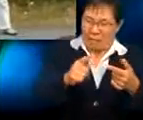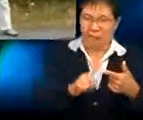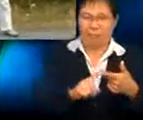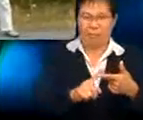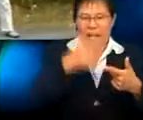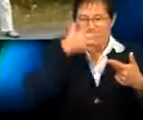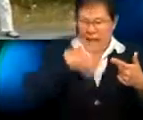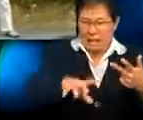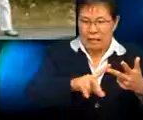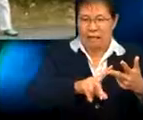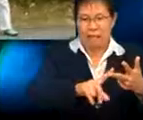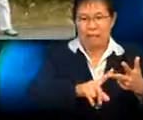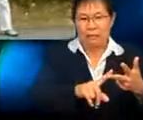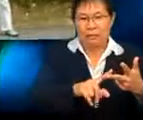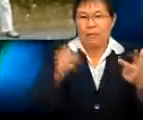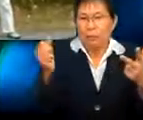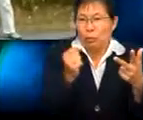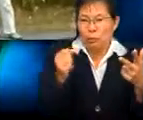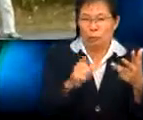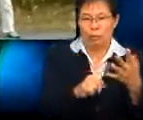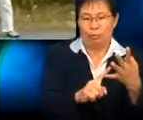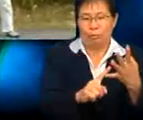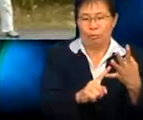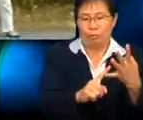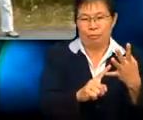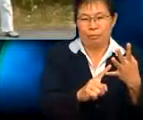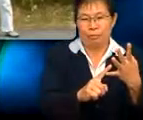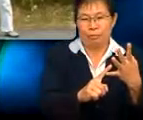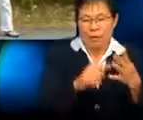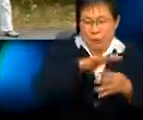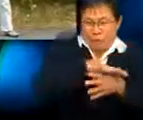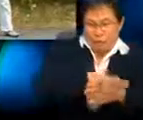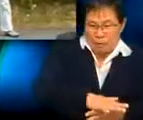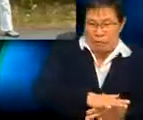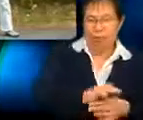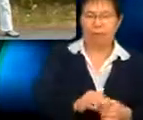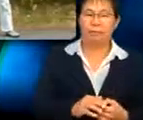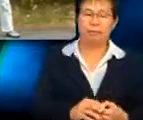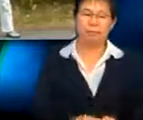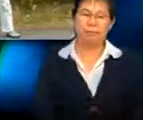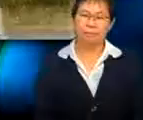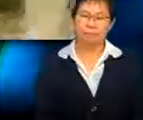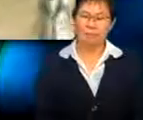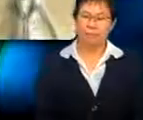pain, heat, cold, and pressure.